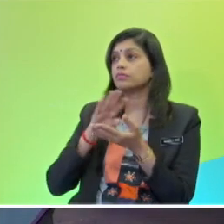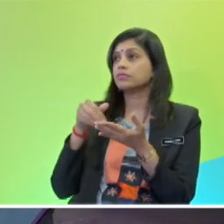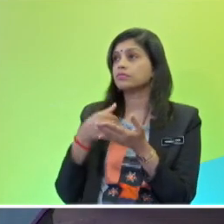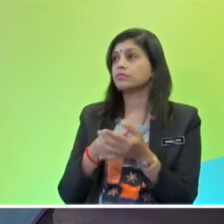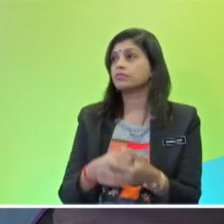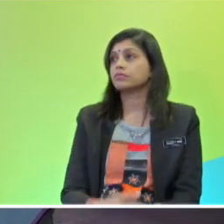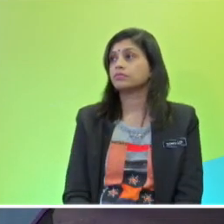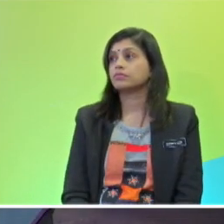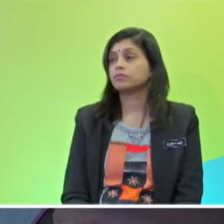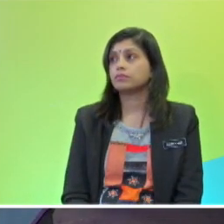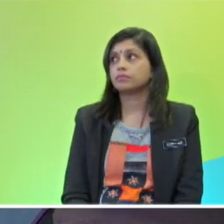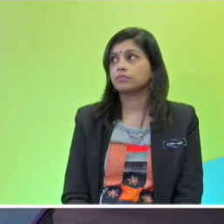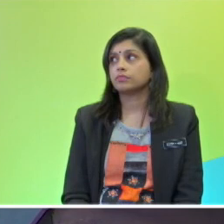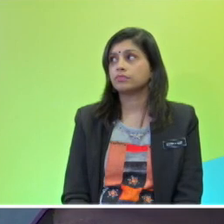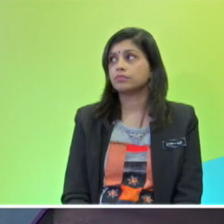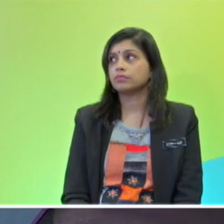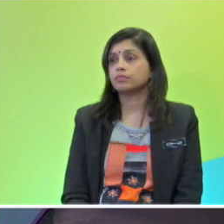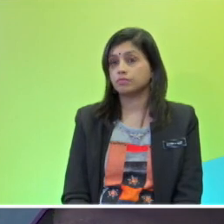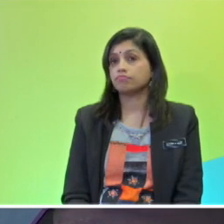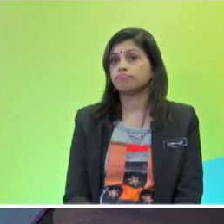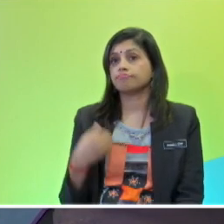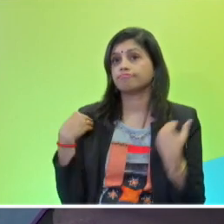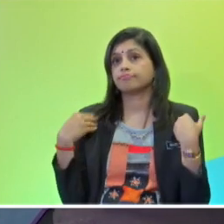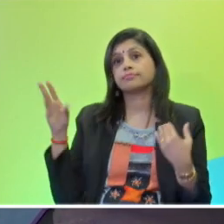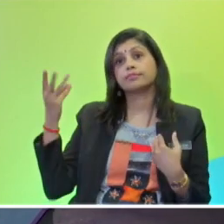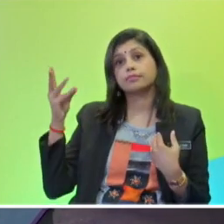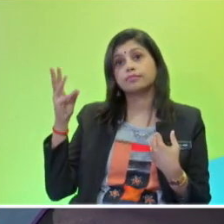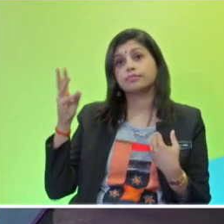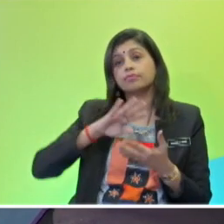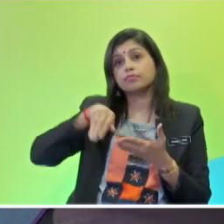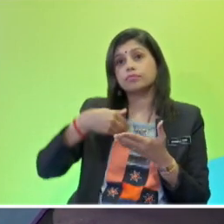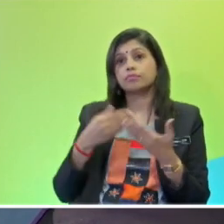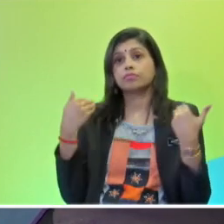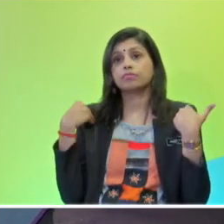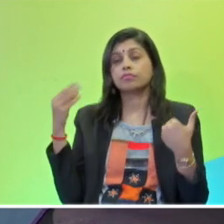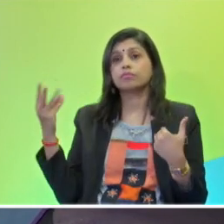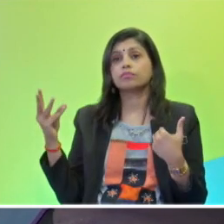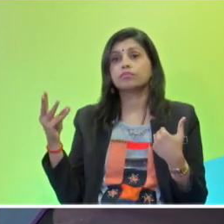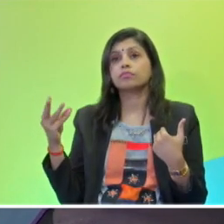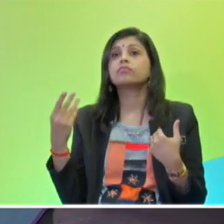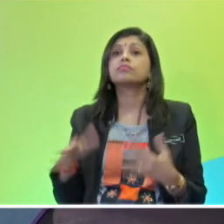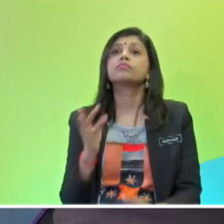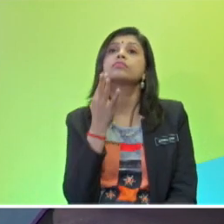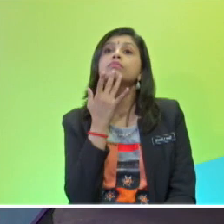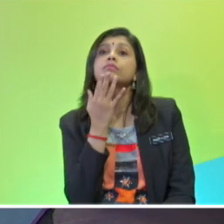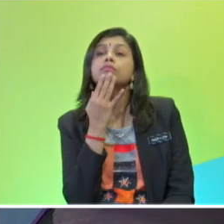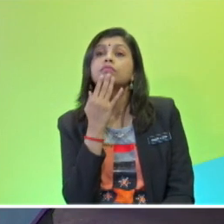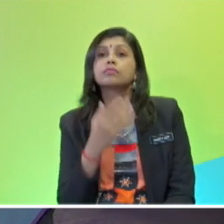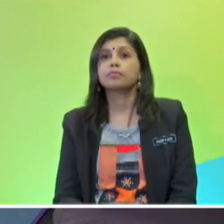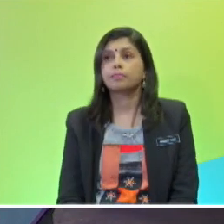As Now you we say, have, 16, right? Yes. Okay. So, how many parts that we have here? Shaded Yes. is